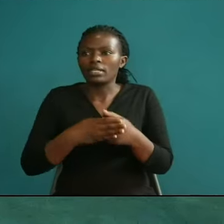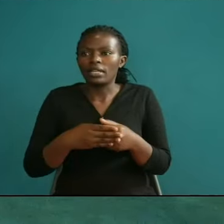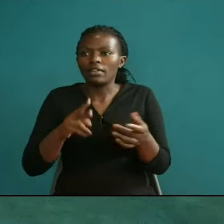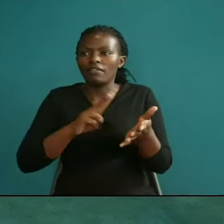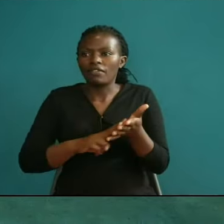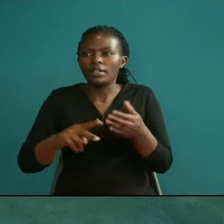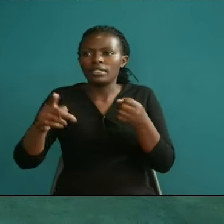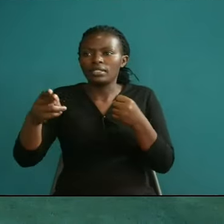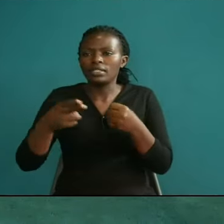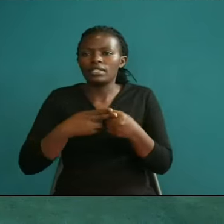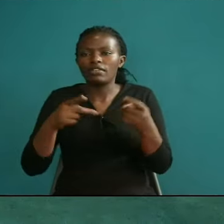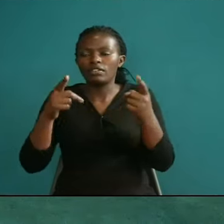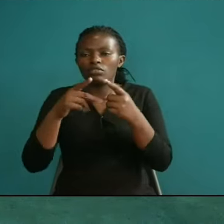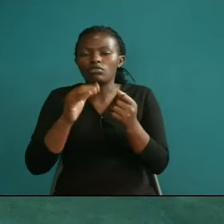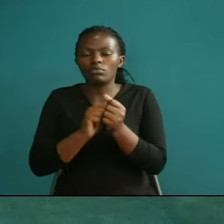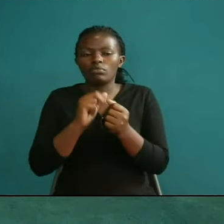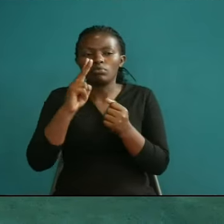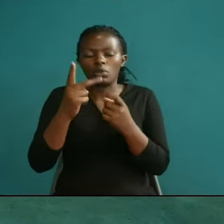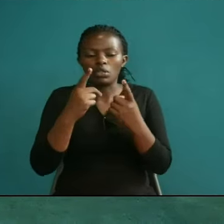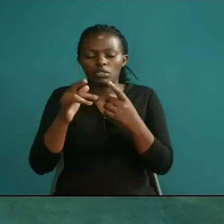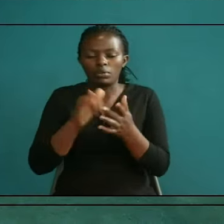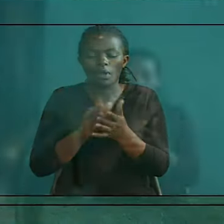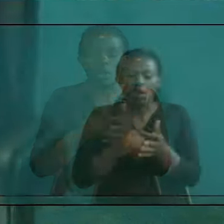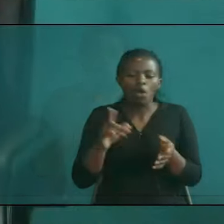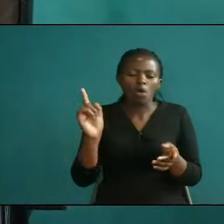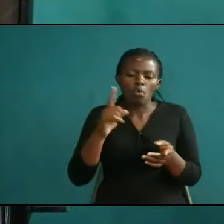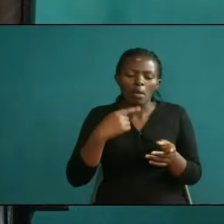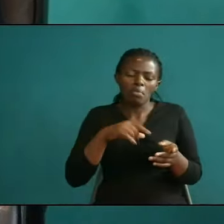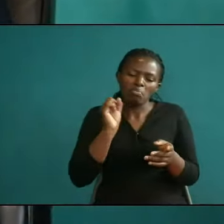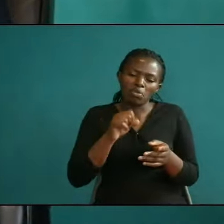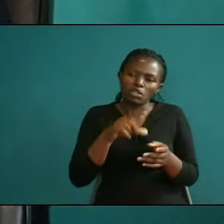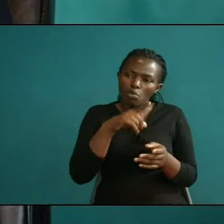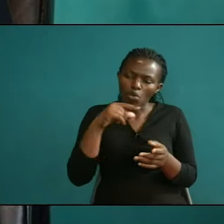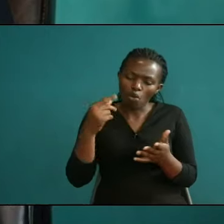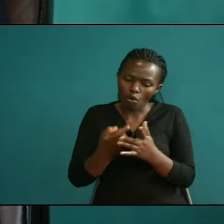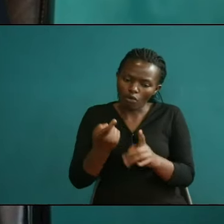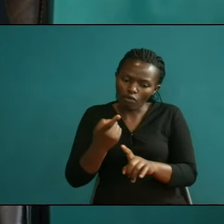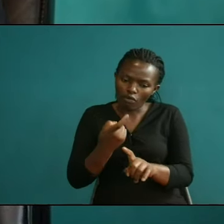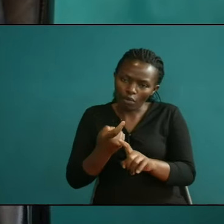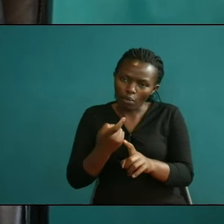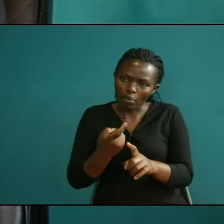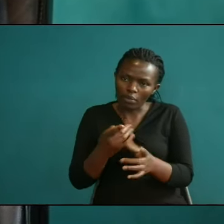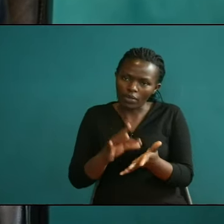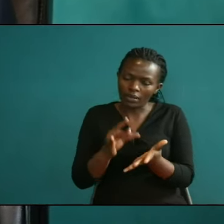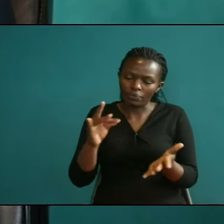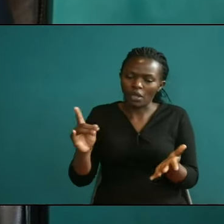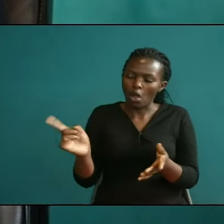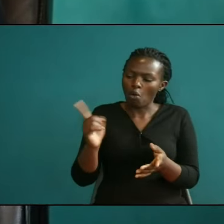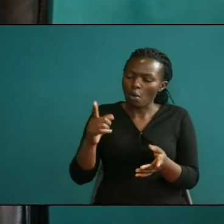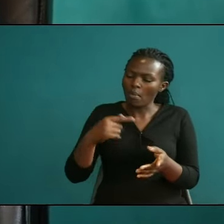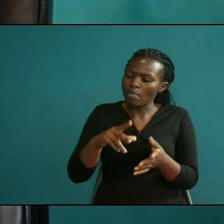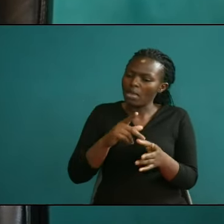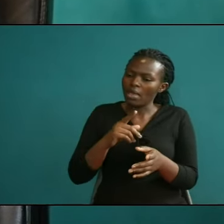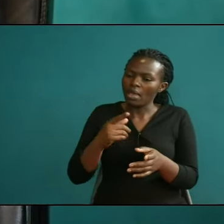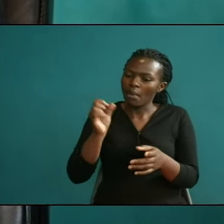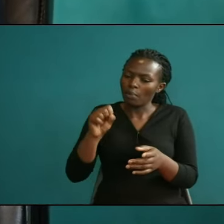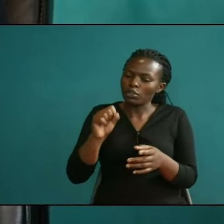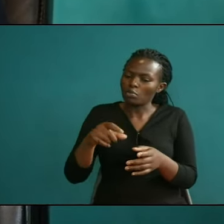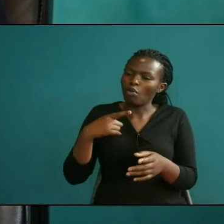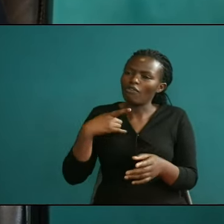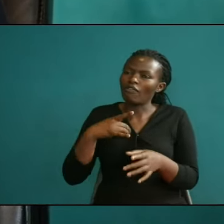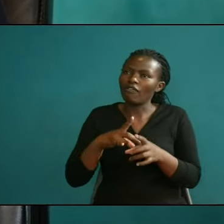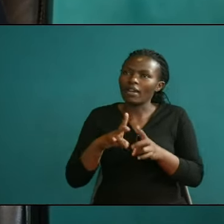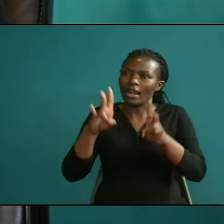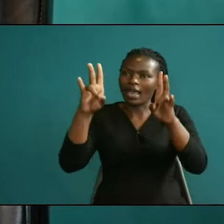Psalms 139:7-12, it says, "Where can I go from your spirit? Or where can I flee from your presence? If I ascend